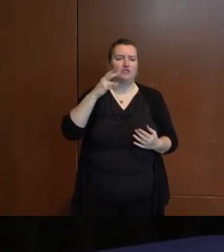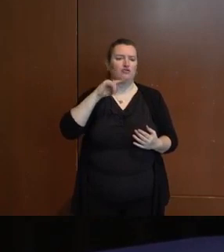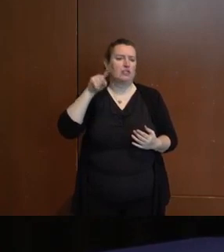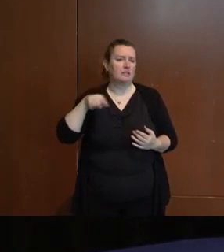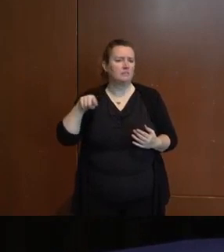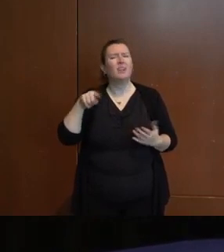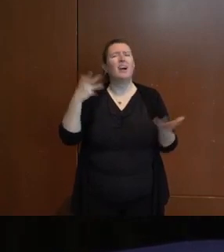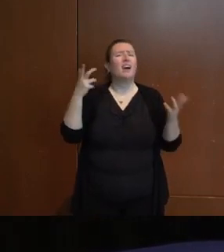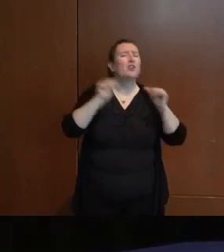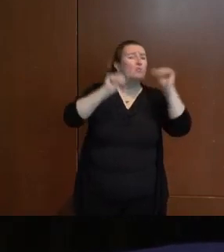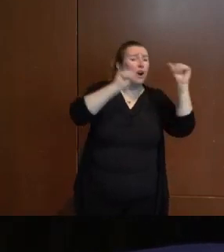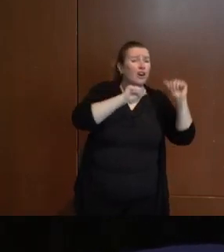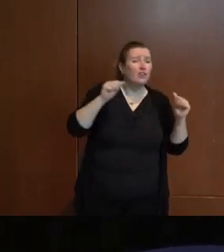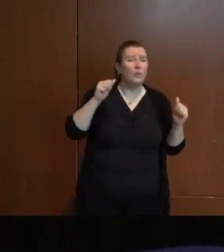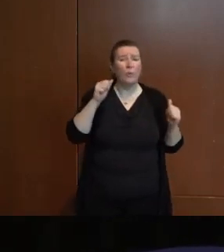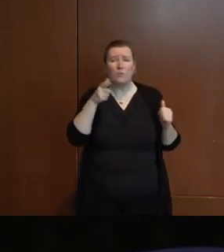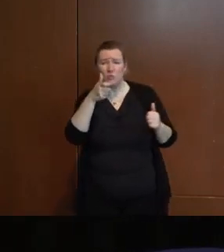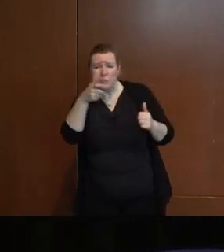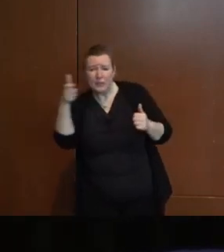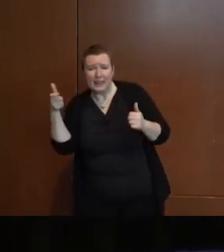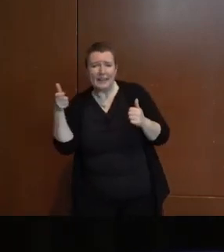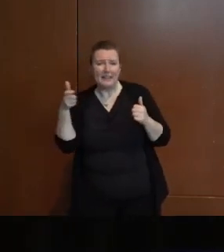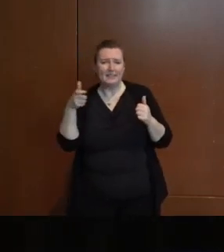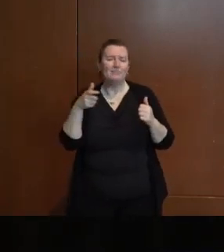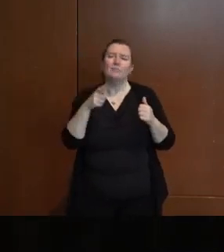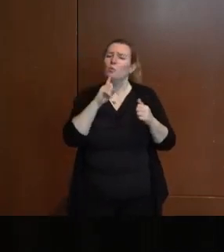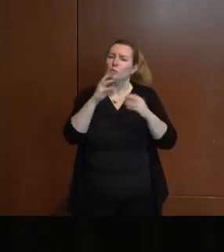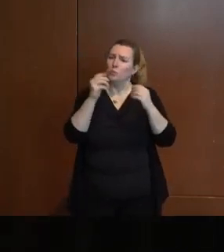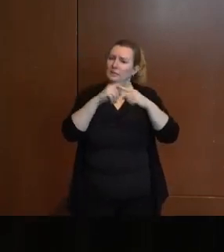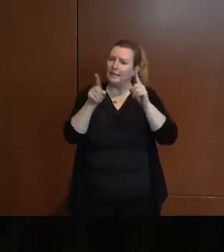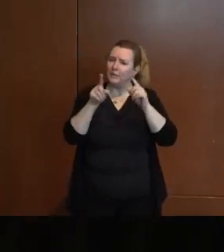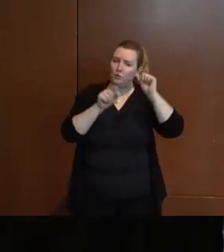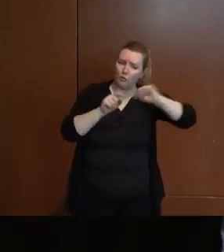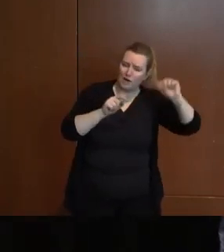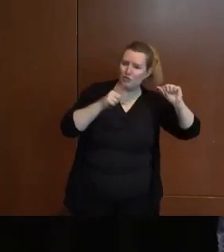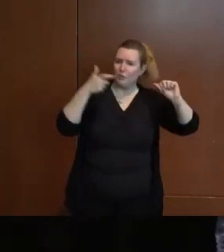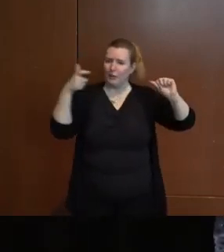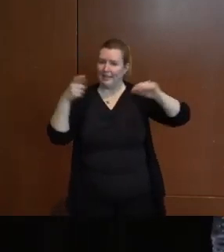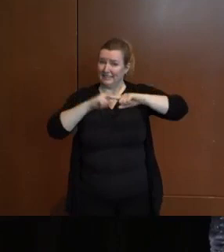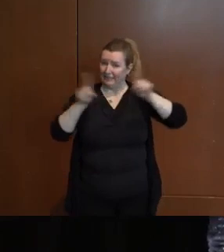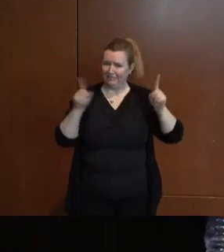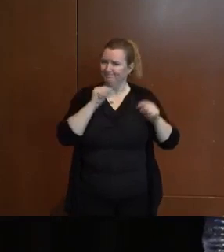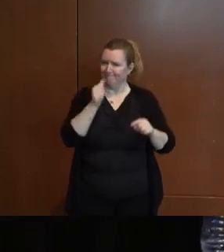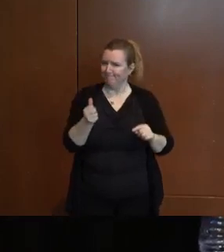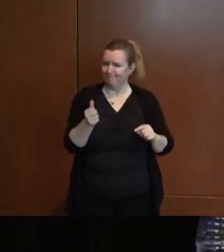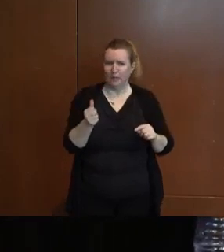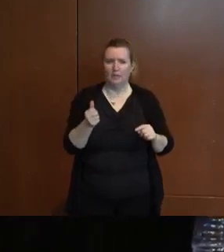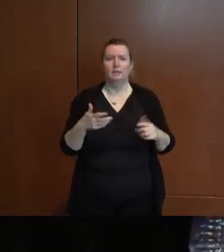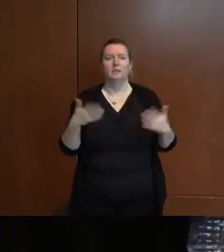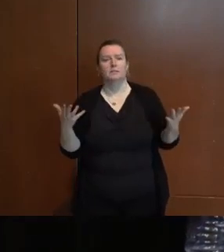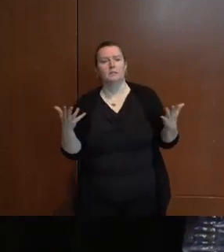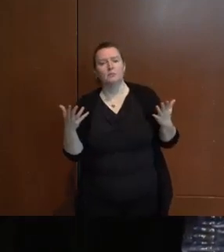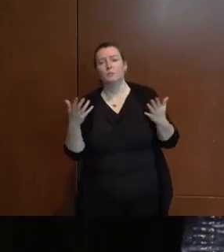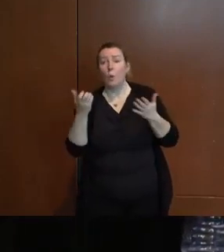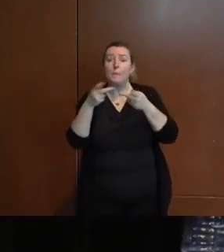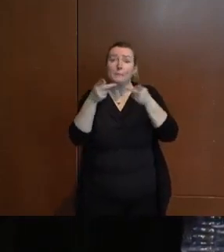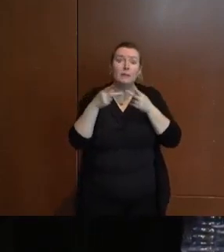call high-touch surfaces, guardrails, handrails, any place that people are likely to touch with their hands on a regular